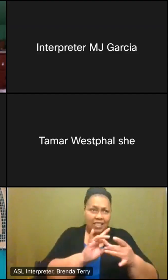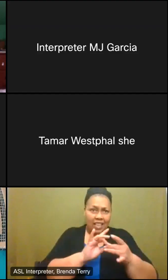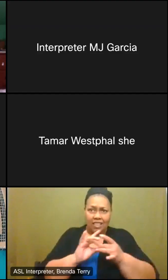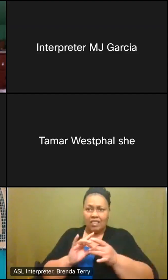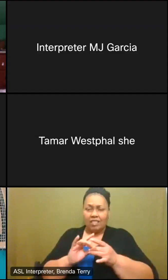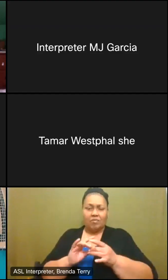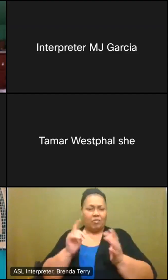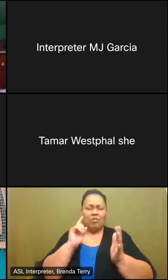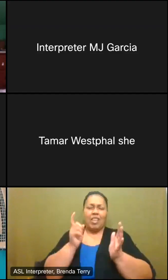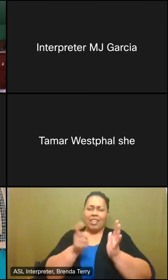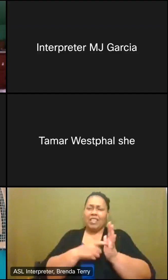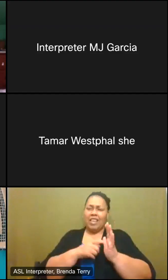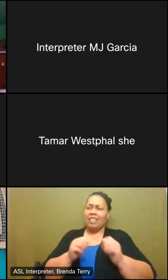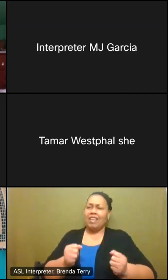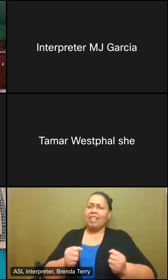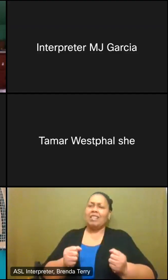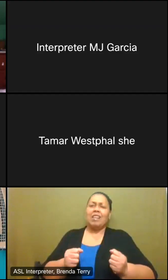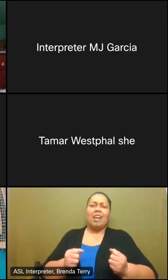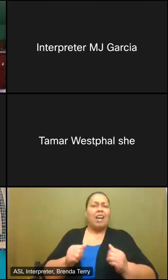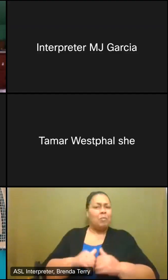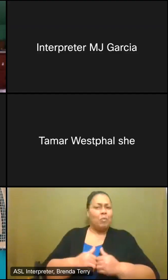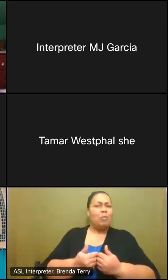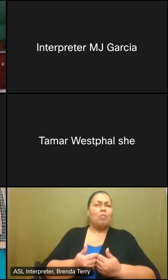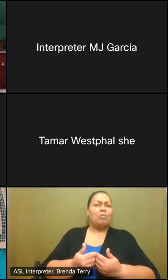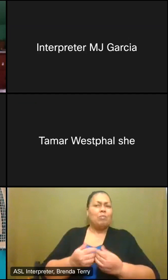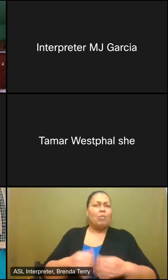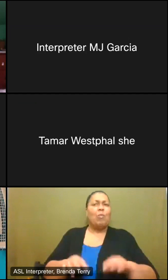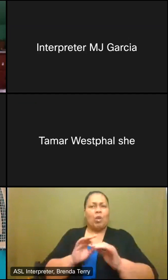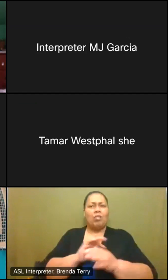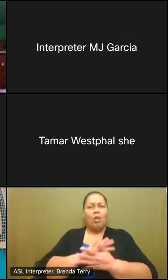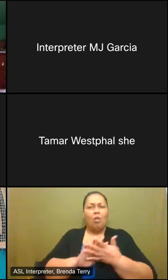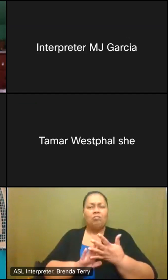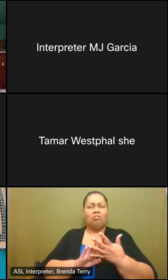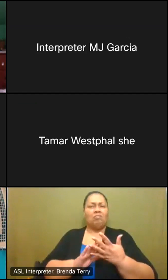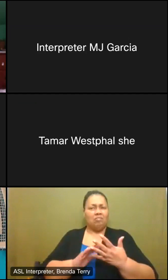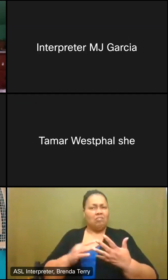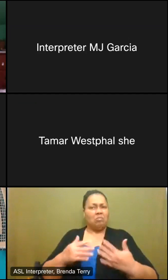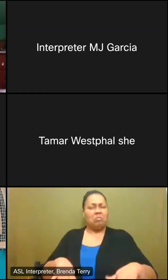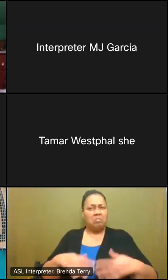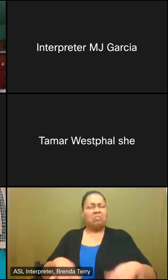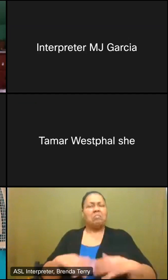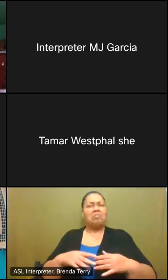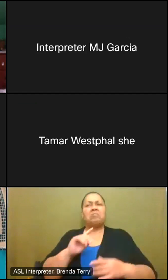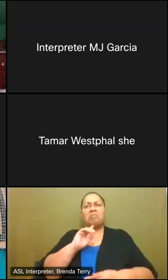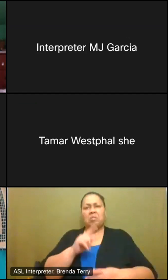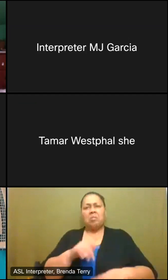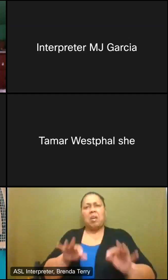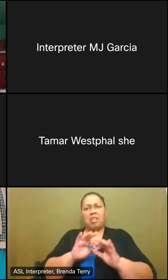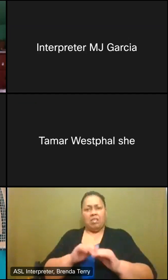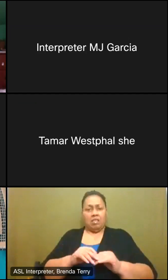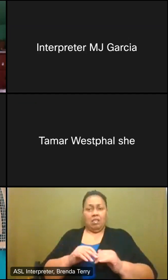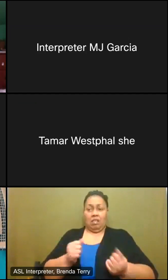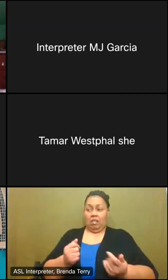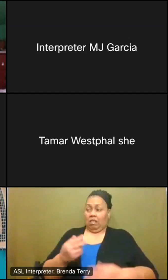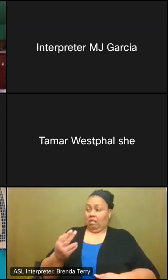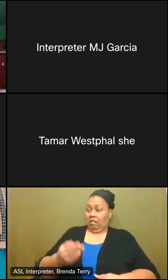just recognizing how important all of those spaces are. And in so many places in our